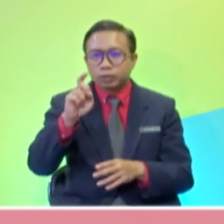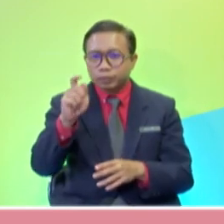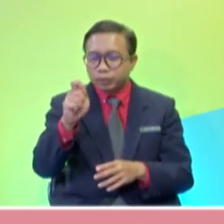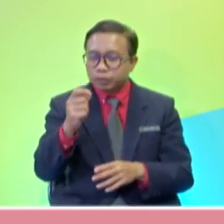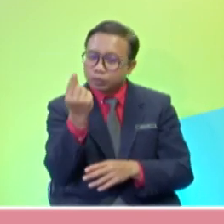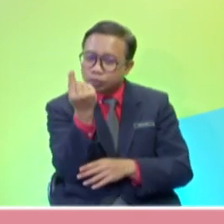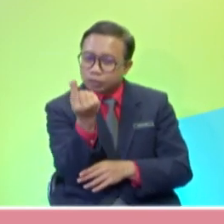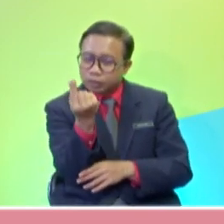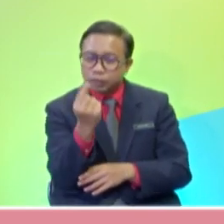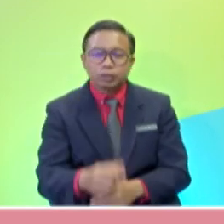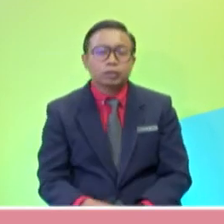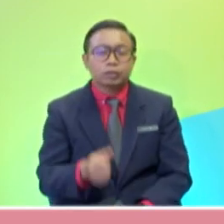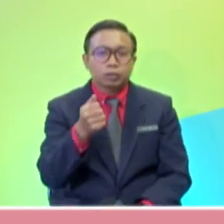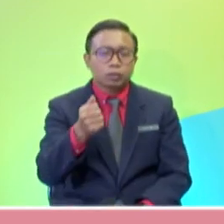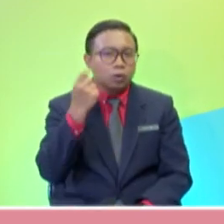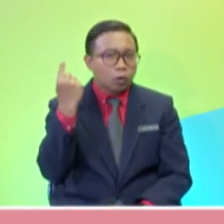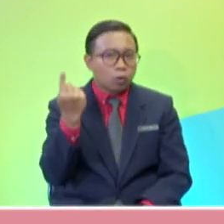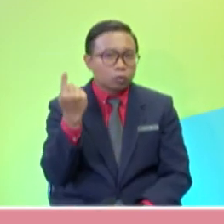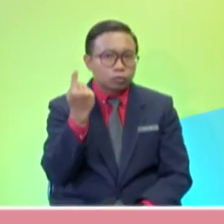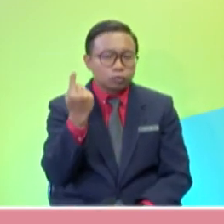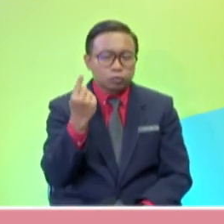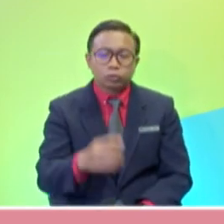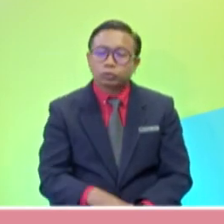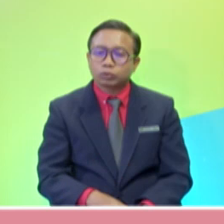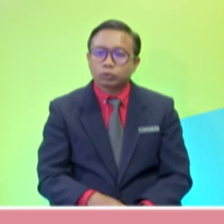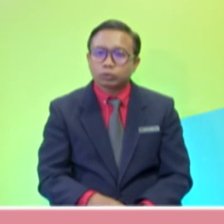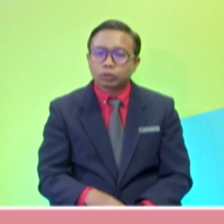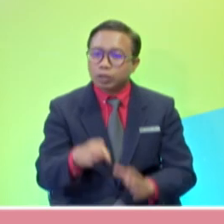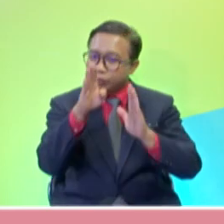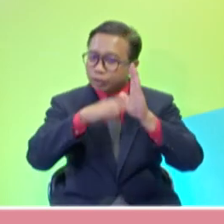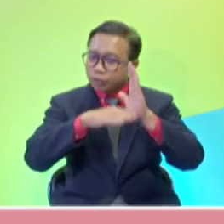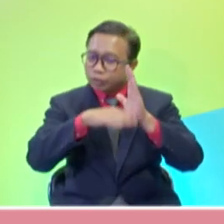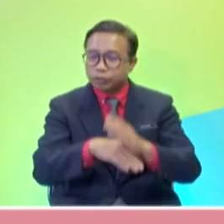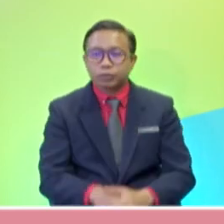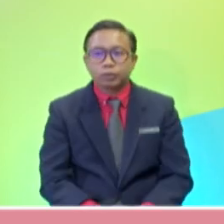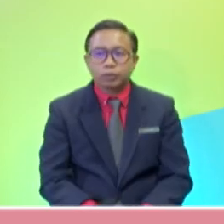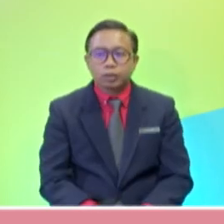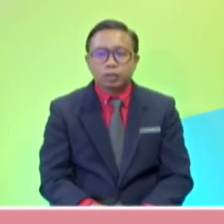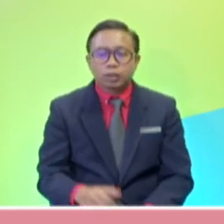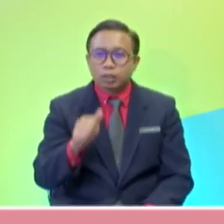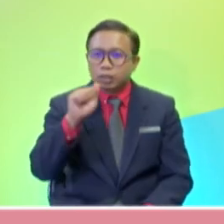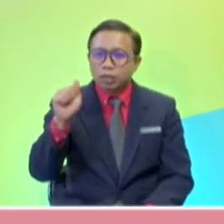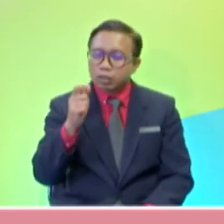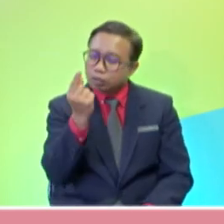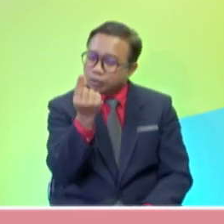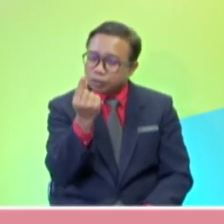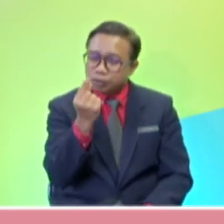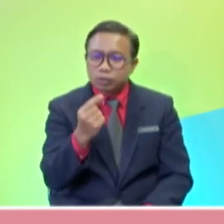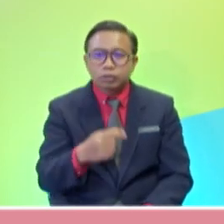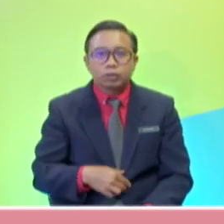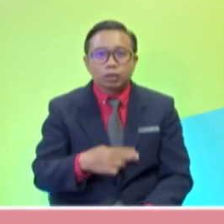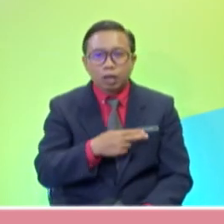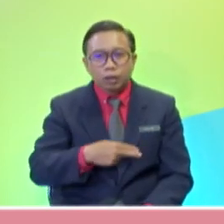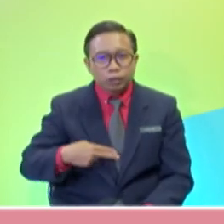little. You are also emphasizing, but it's reduced. I'm a little hungry. I'm really